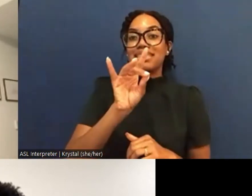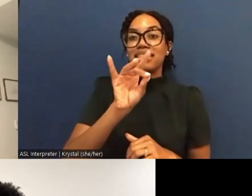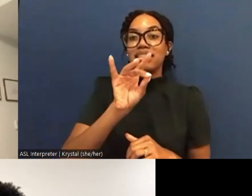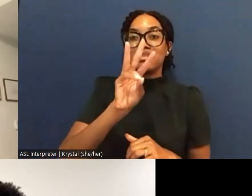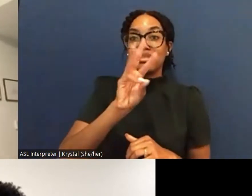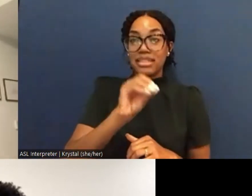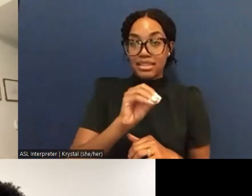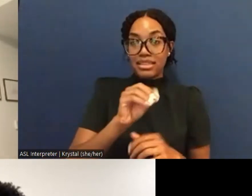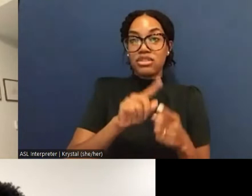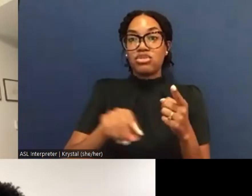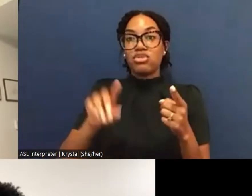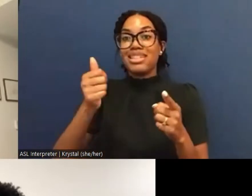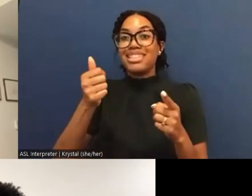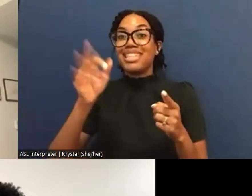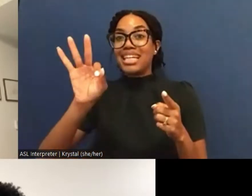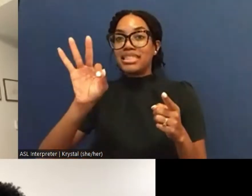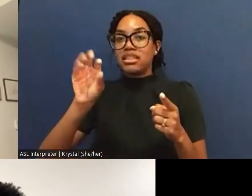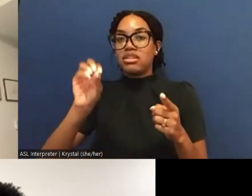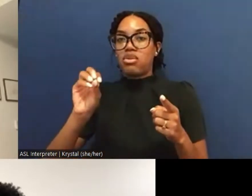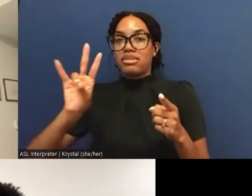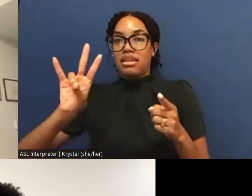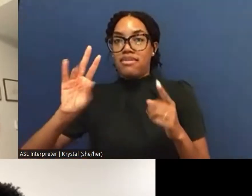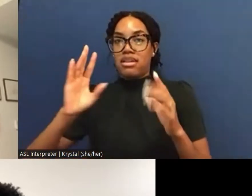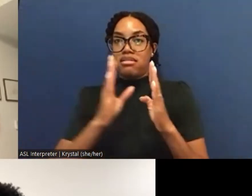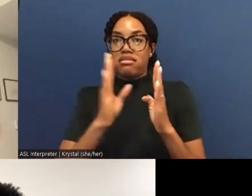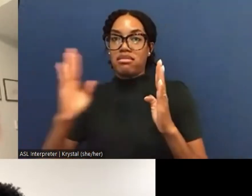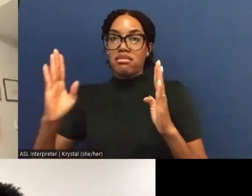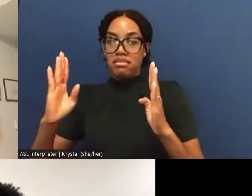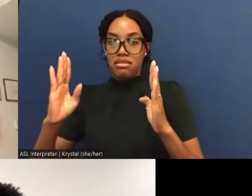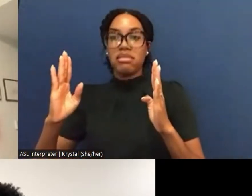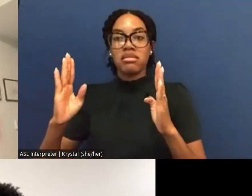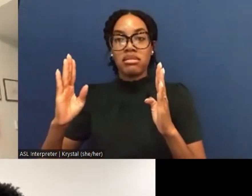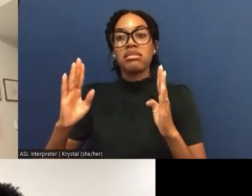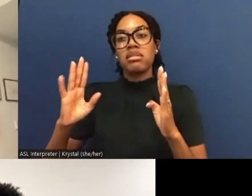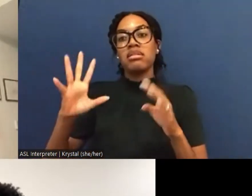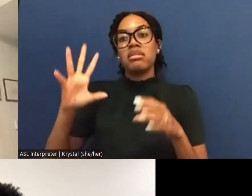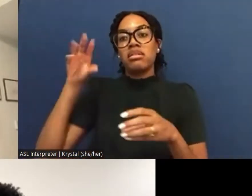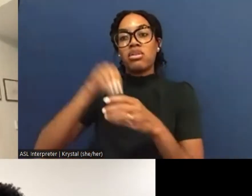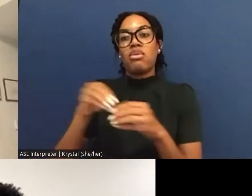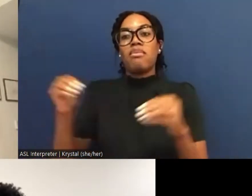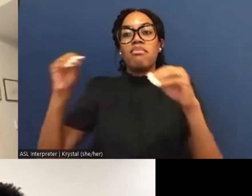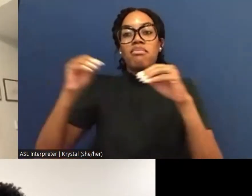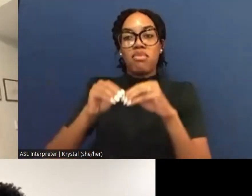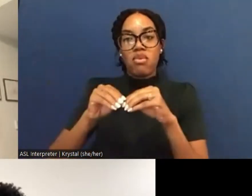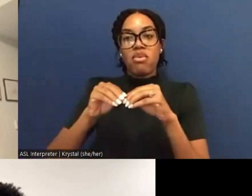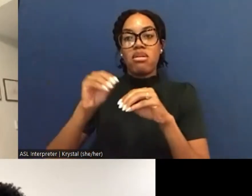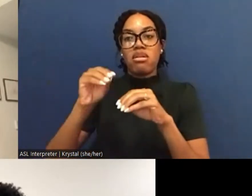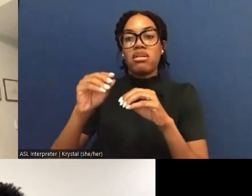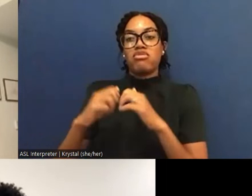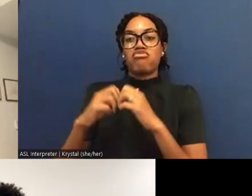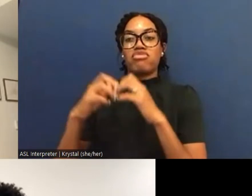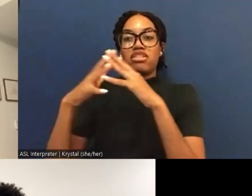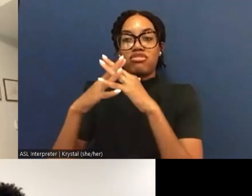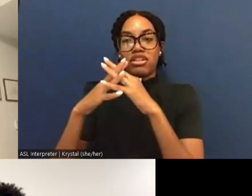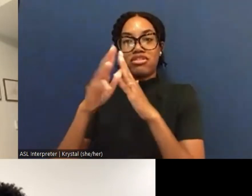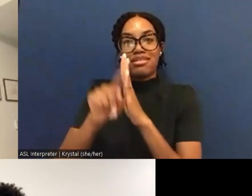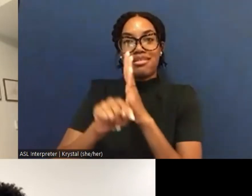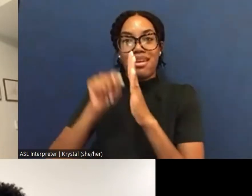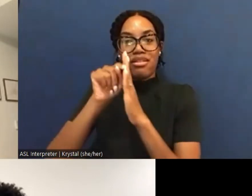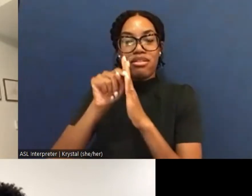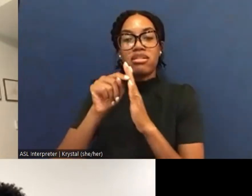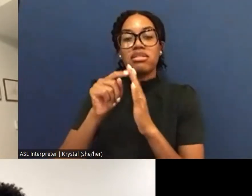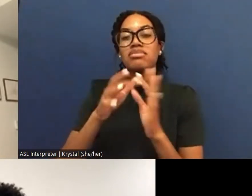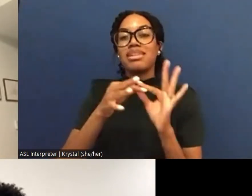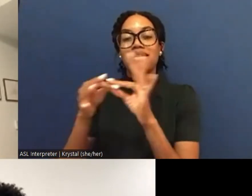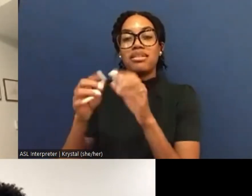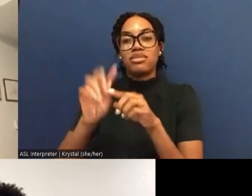reconstruction era in Indian territory. And so one thing that you also talk about is the Dawes Commission and how it played a major role in the